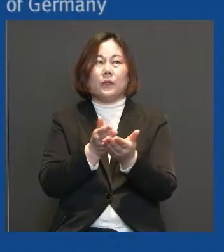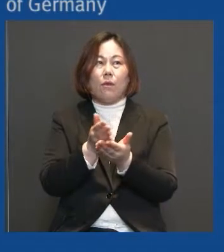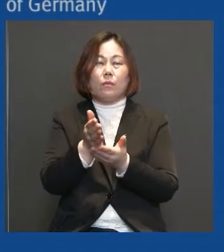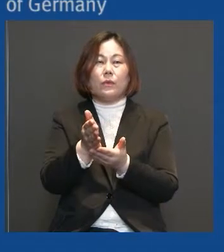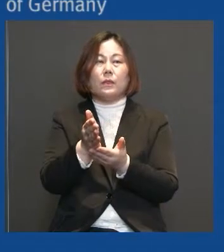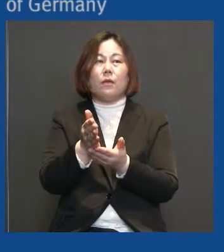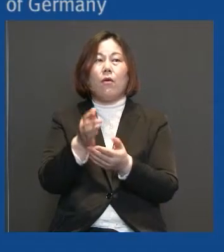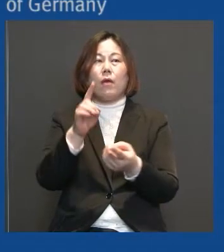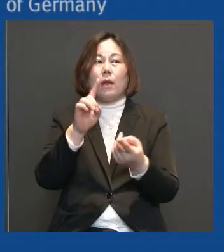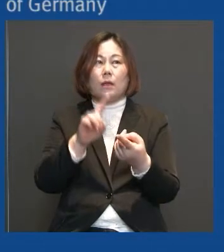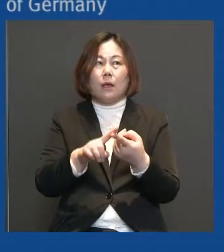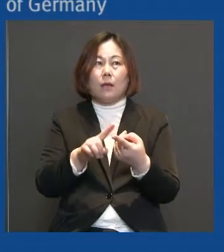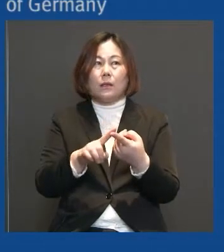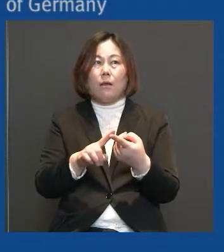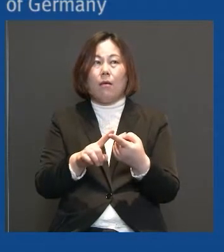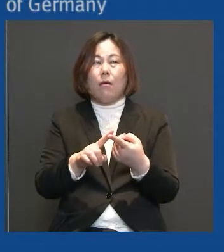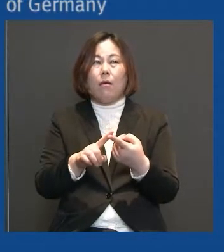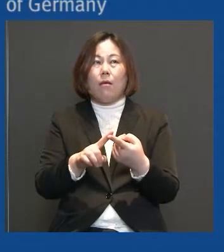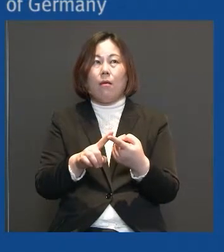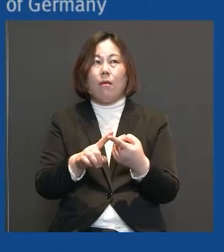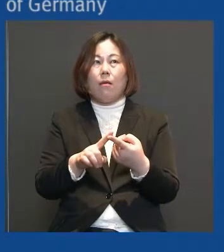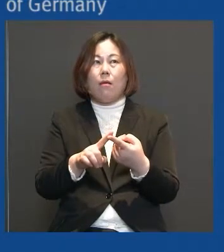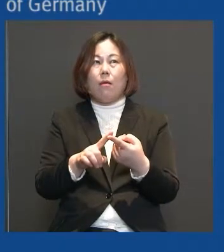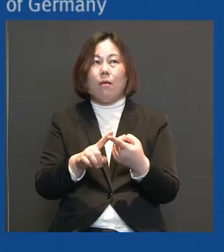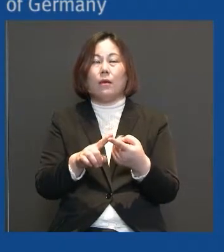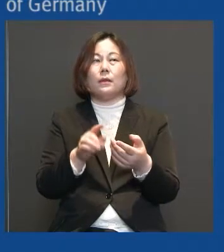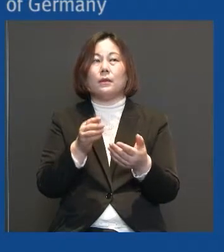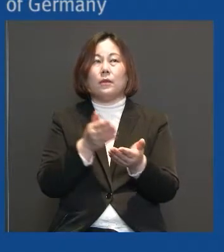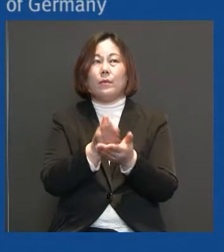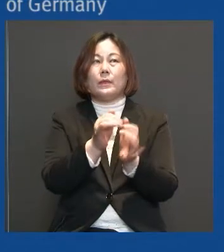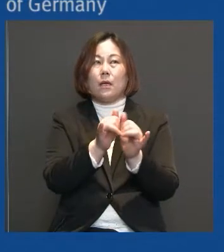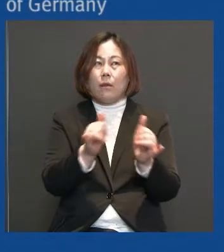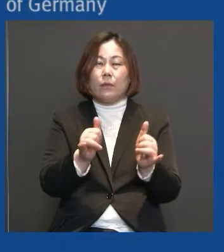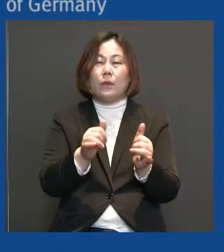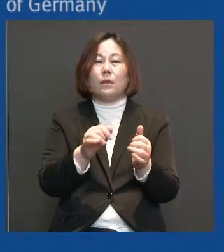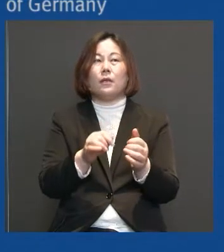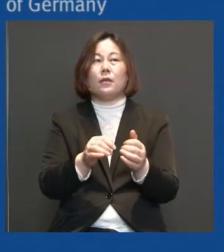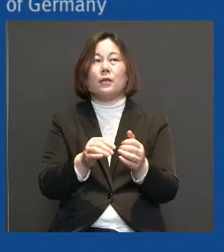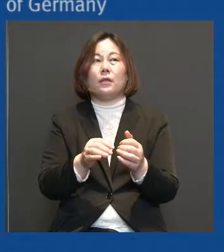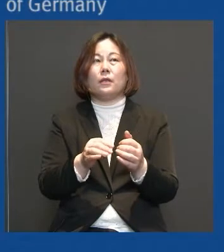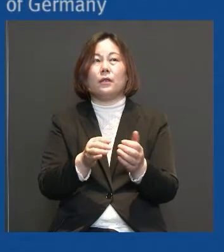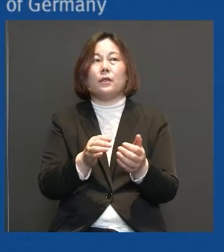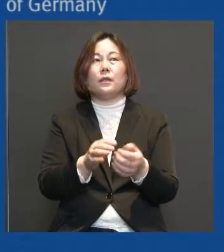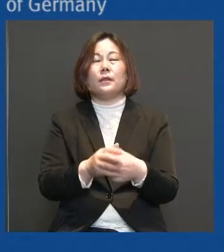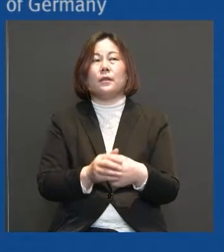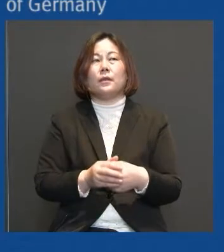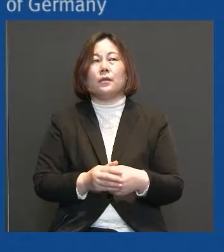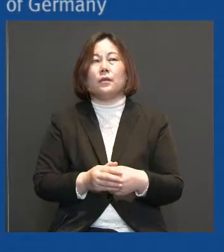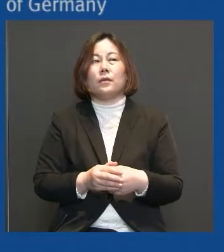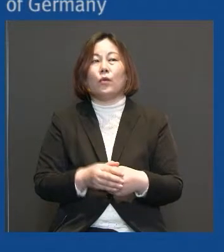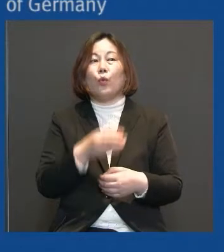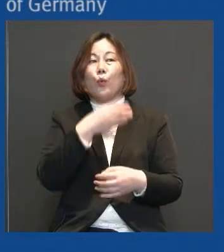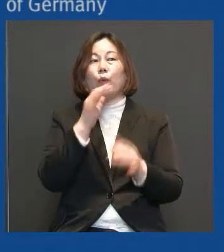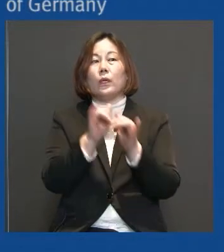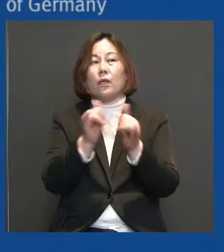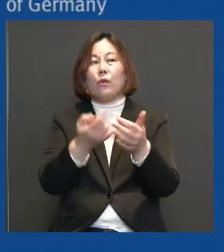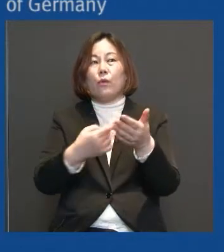and academia, and advances subject areas of education for older persons and digitalization for older persons.